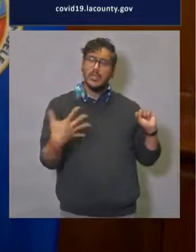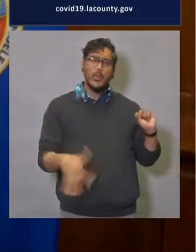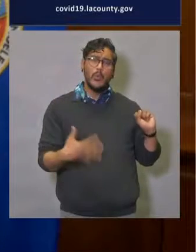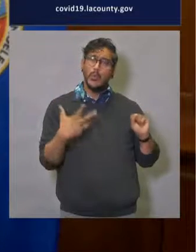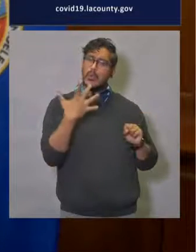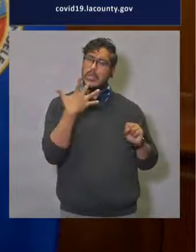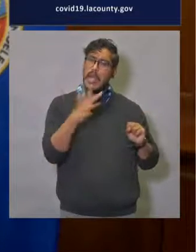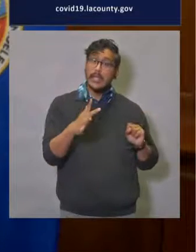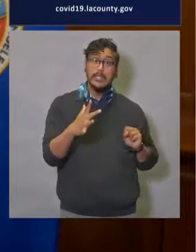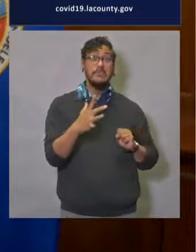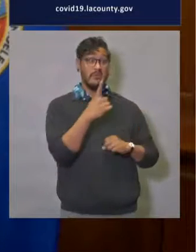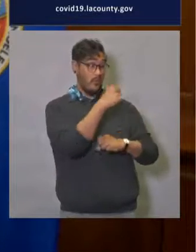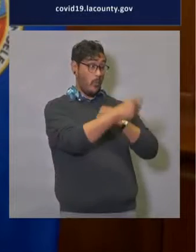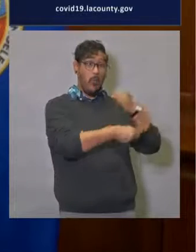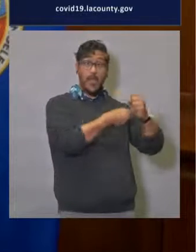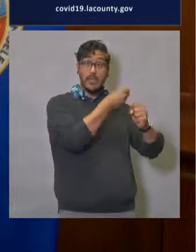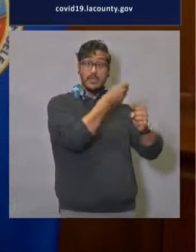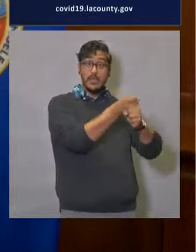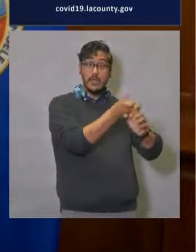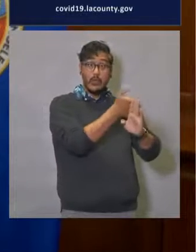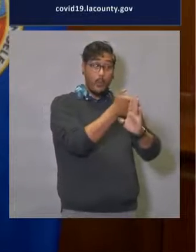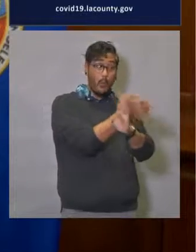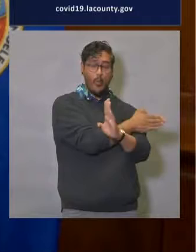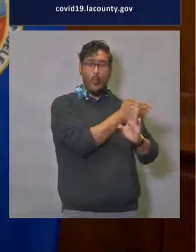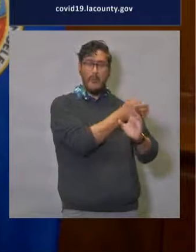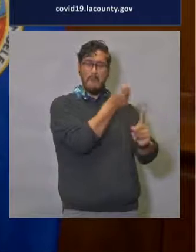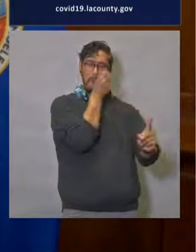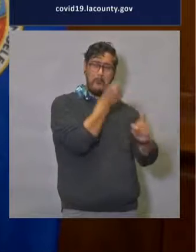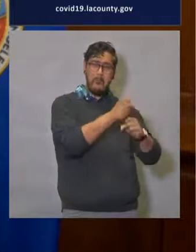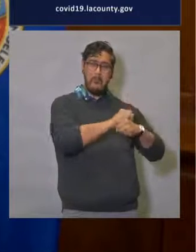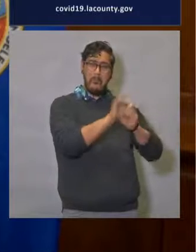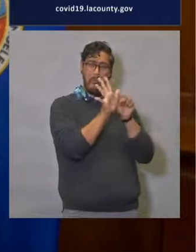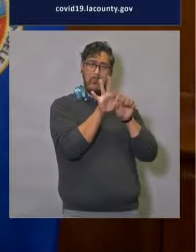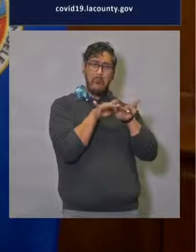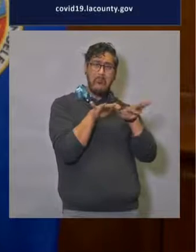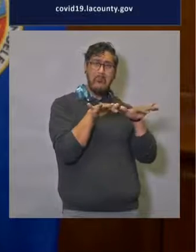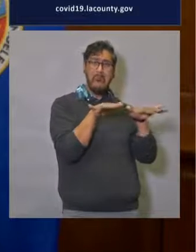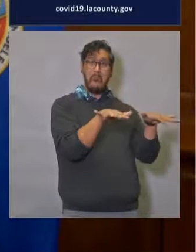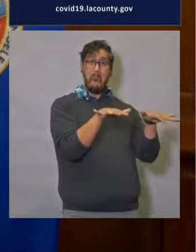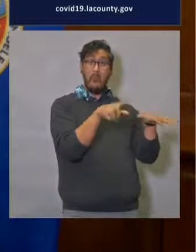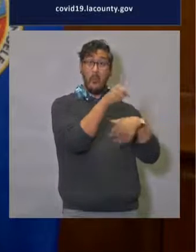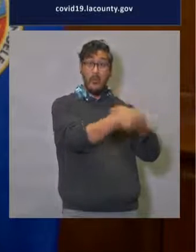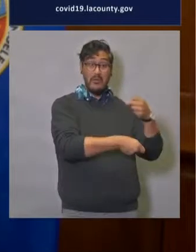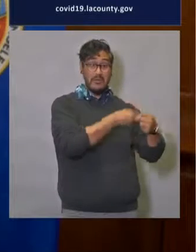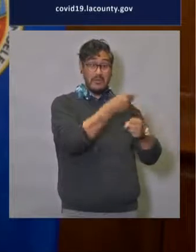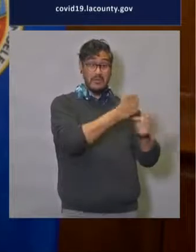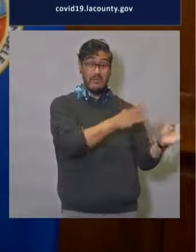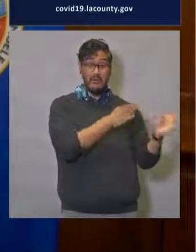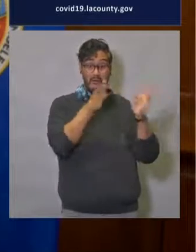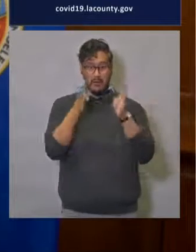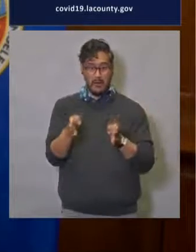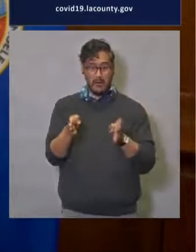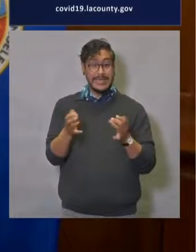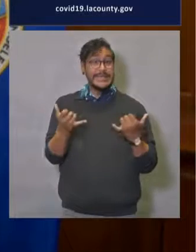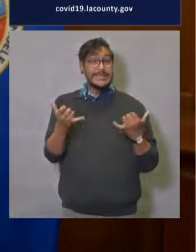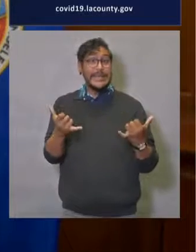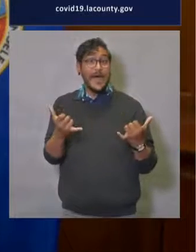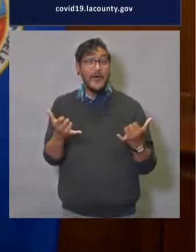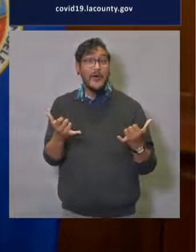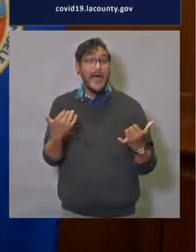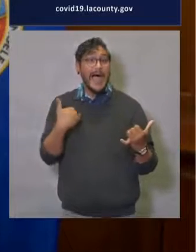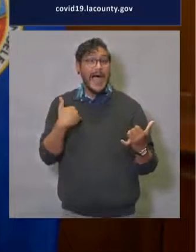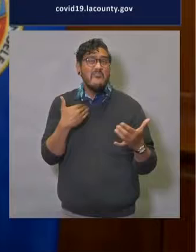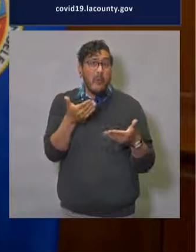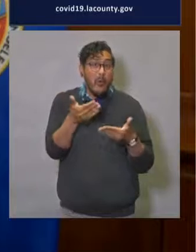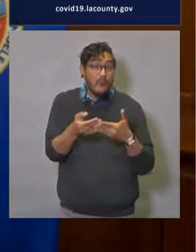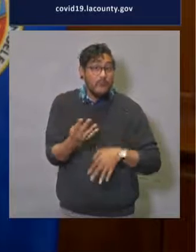out from the onset of the pandemic, we have almost, I want to say, 4 effective vaccines that will come to line.